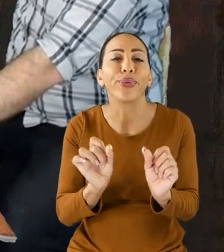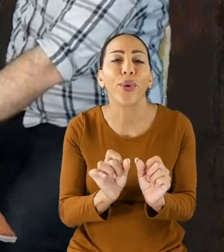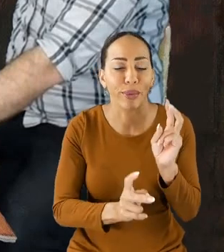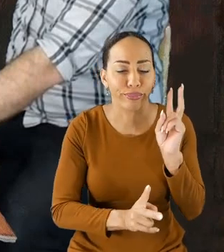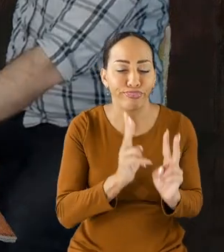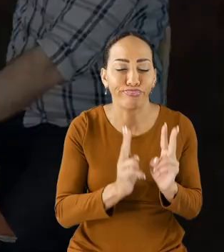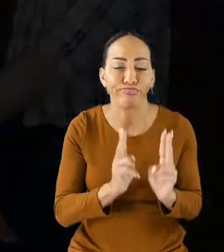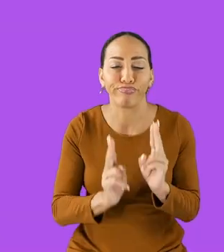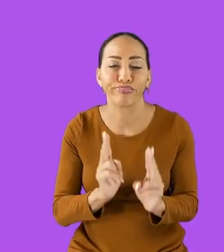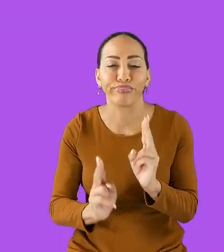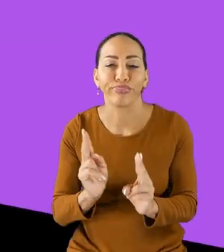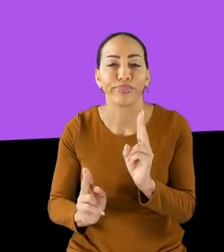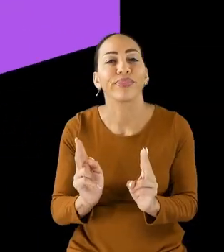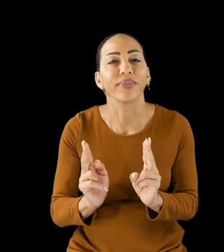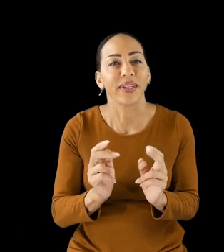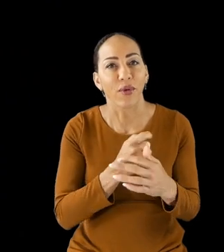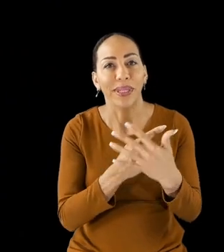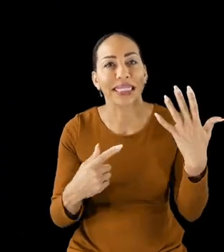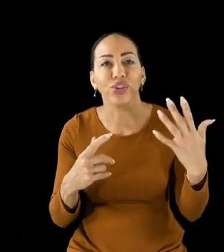from each of the projects.